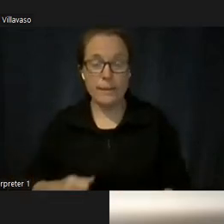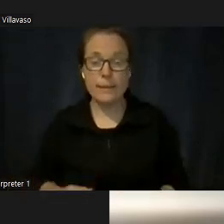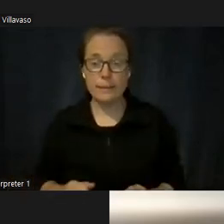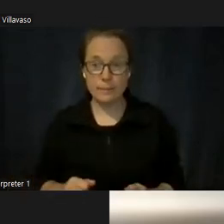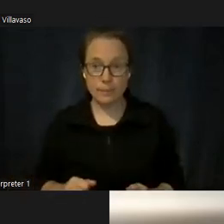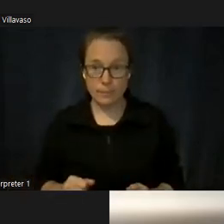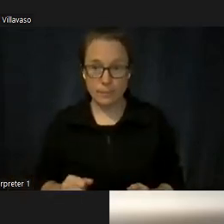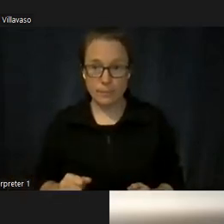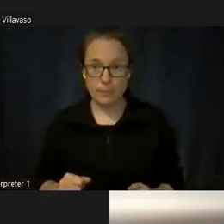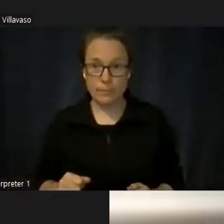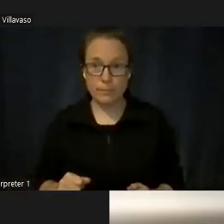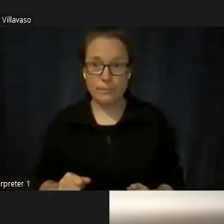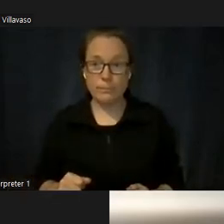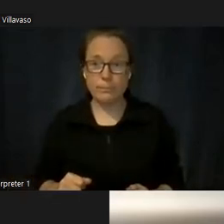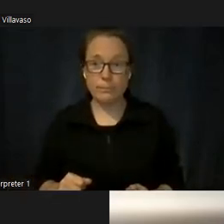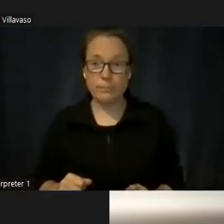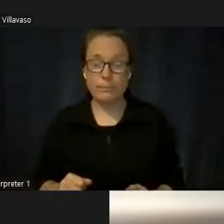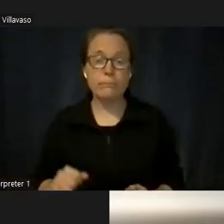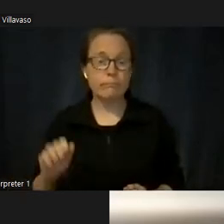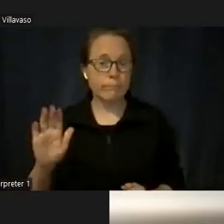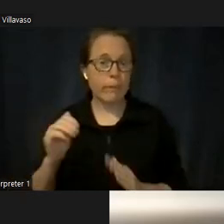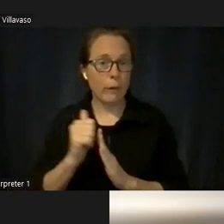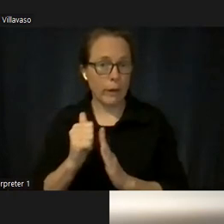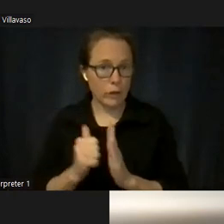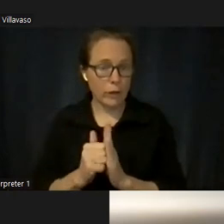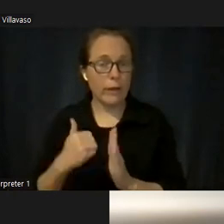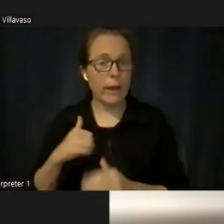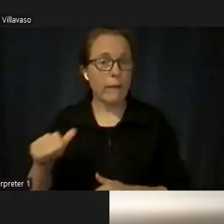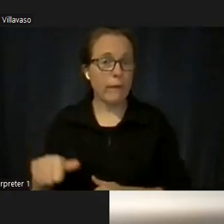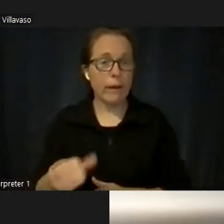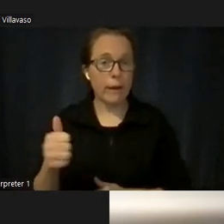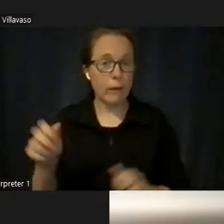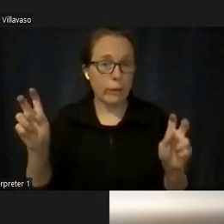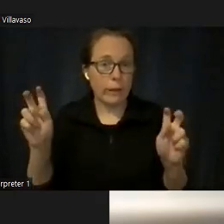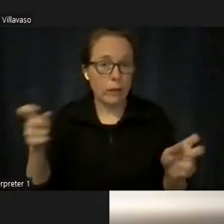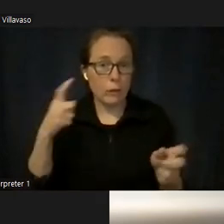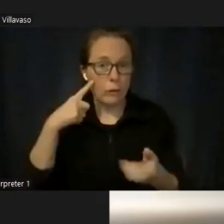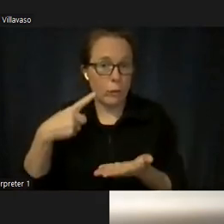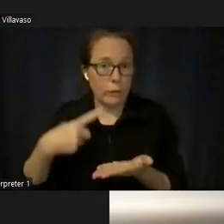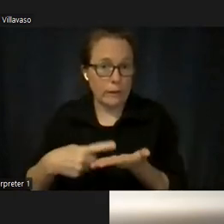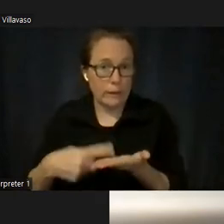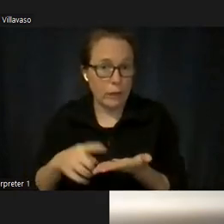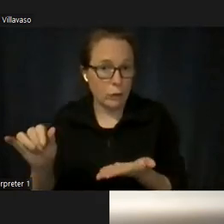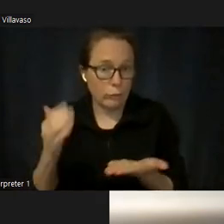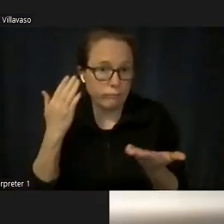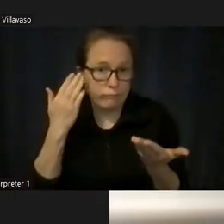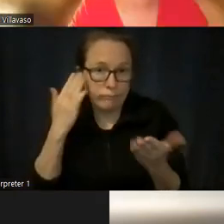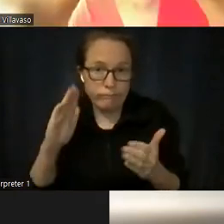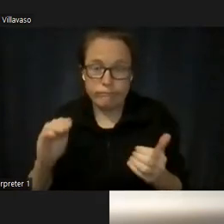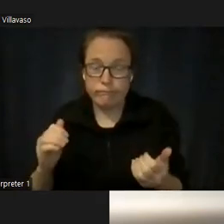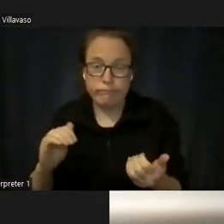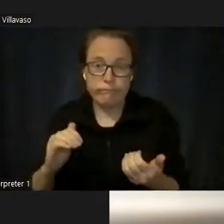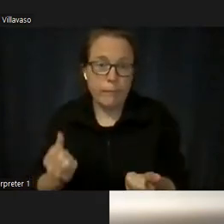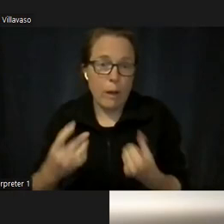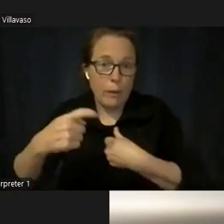There is another item on that agenda as well that the full commission needs to discuss. So I'm not sure exactly how much time it'll have on there, but it'll be one of the items